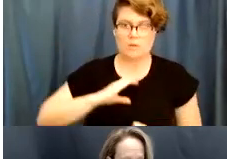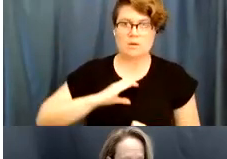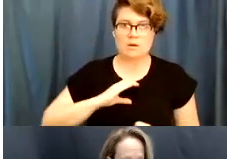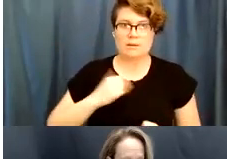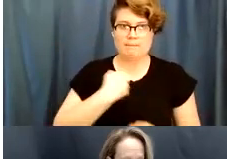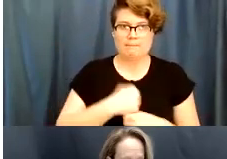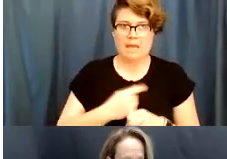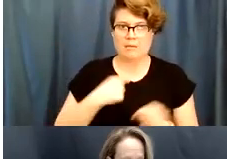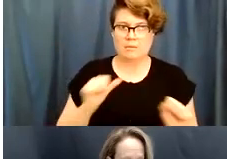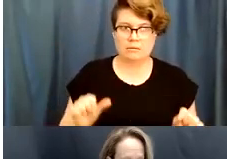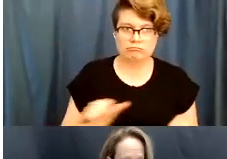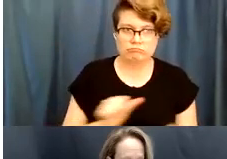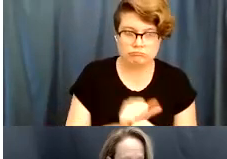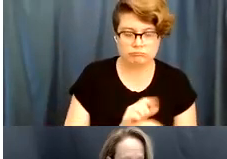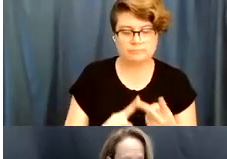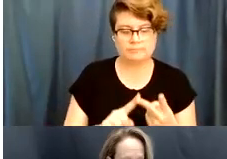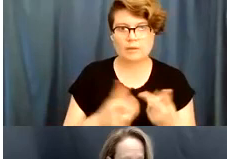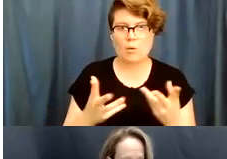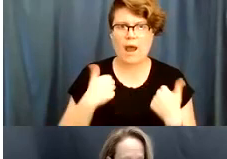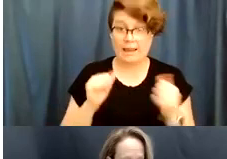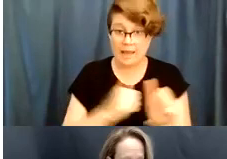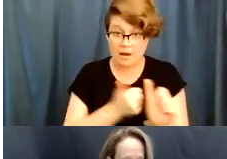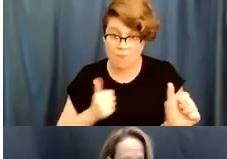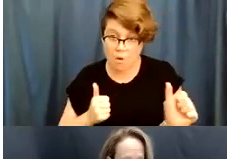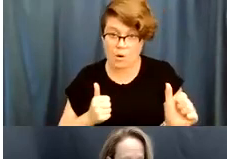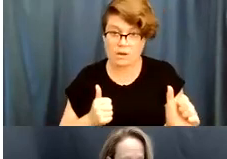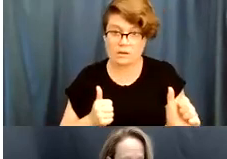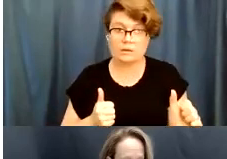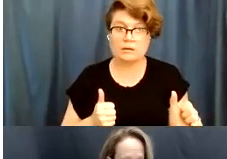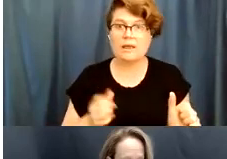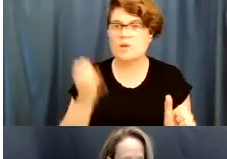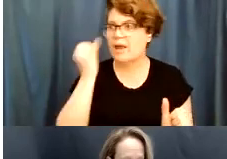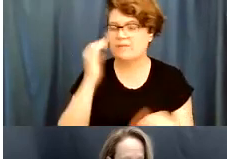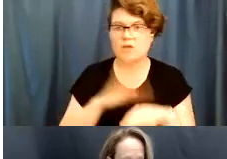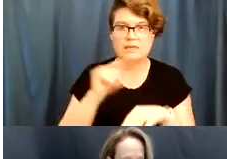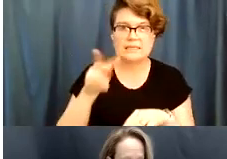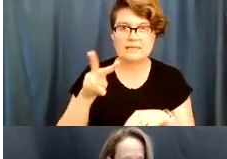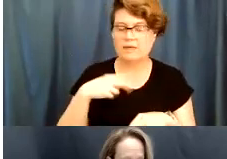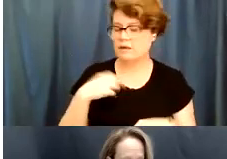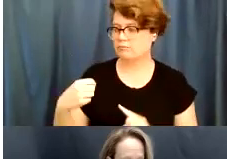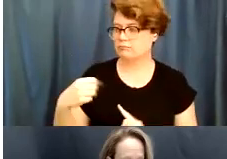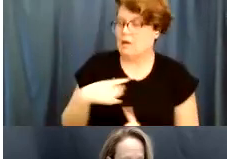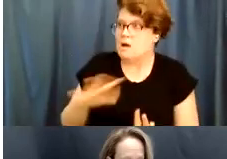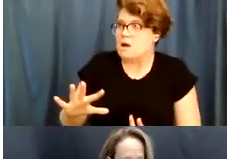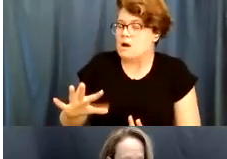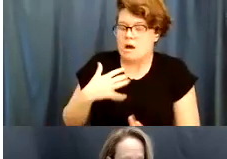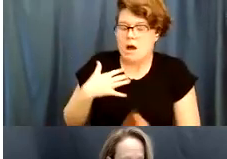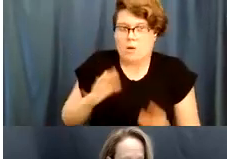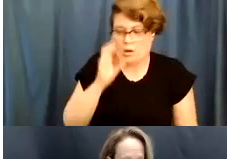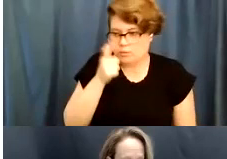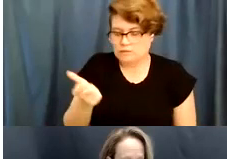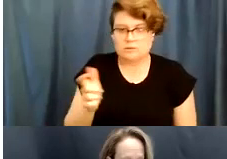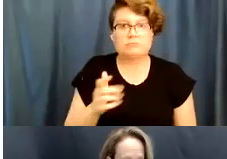can avoid? Whether it's on TV or certain shows I will not watch, certain books I will not